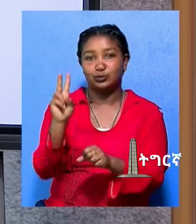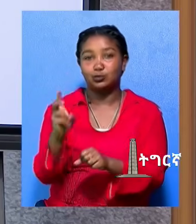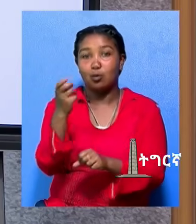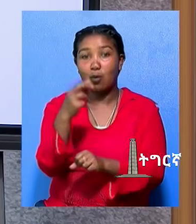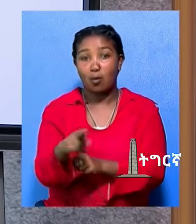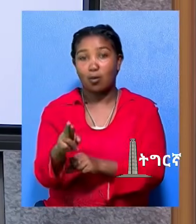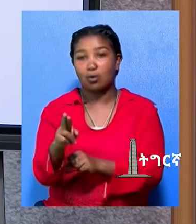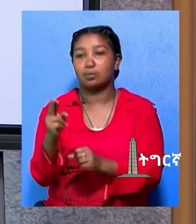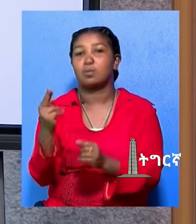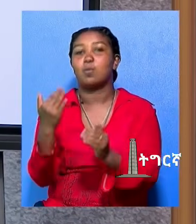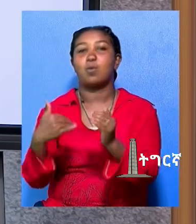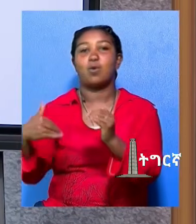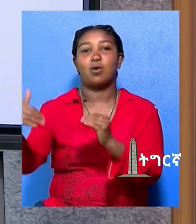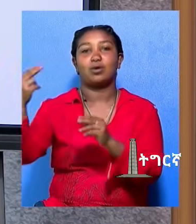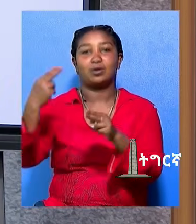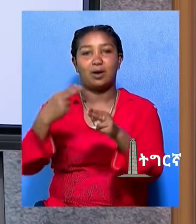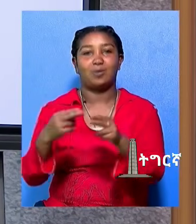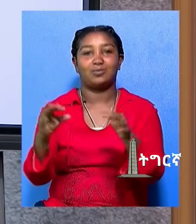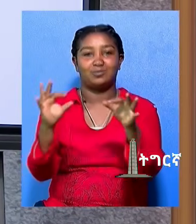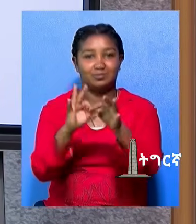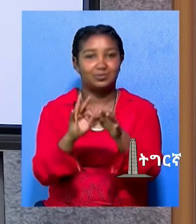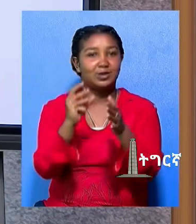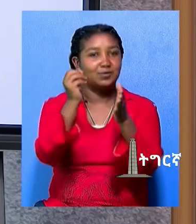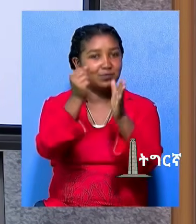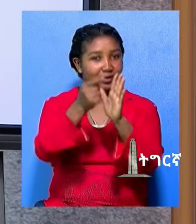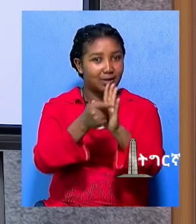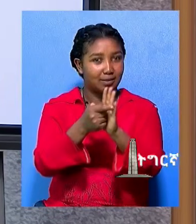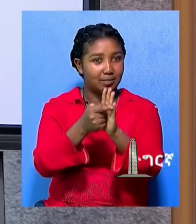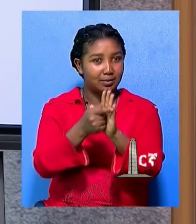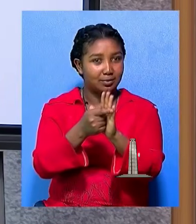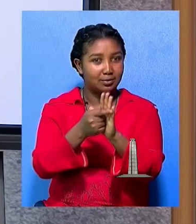or more nouns. For example,